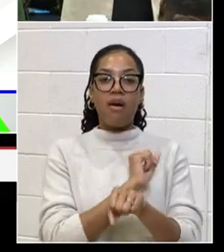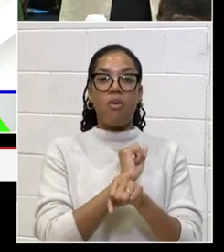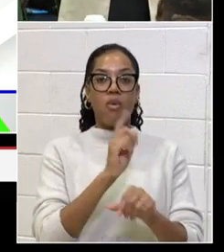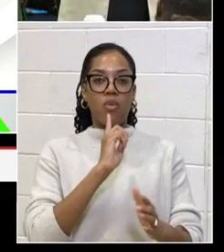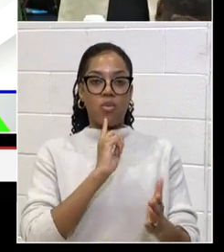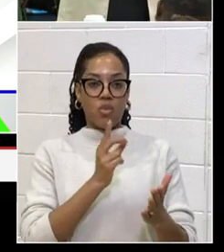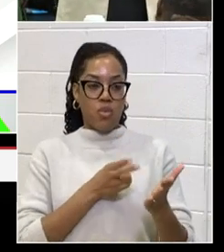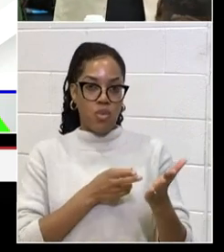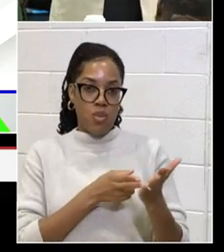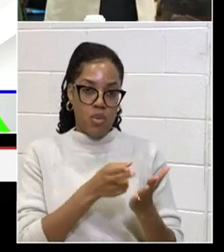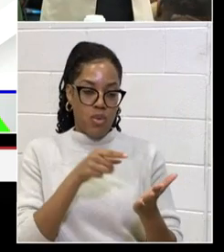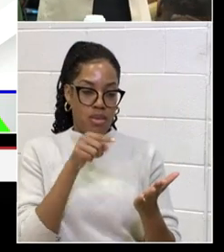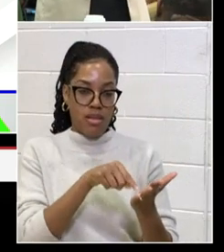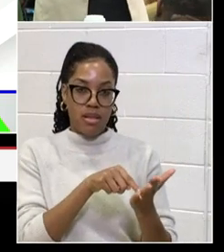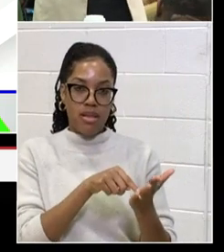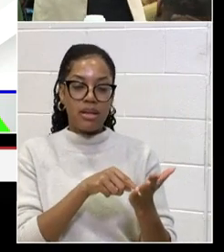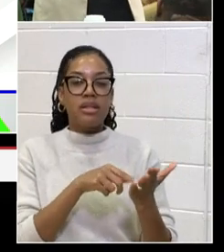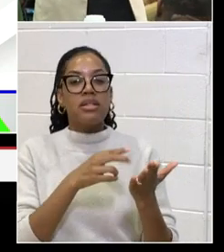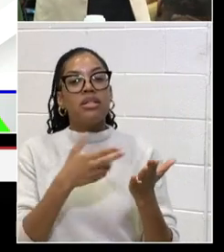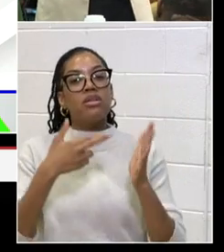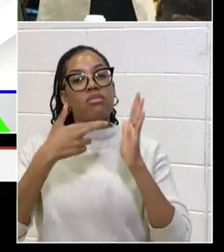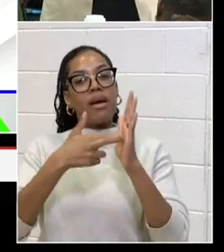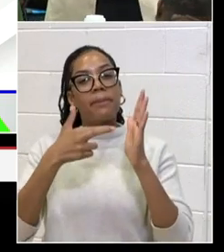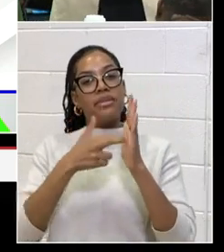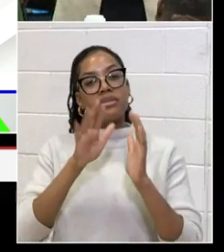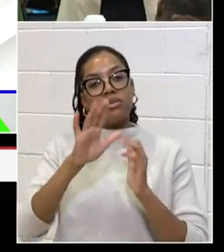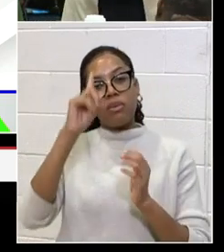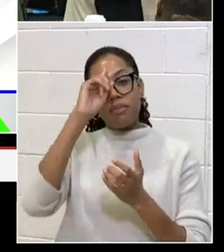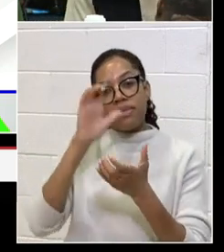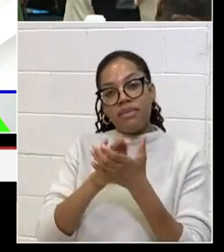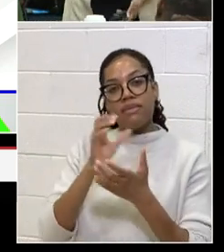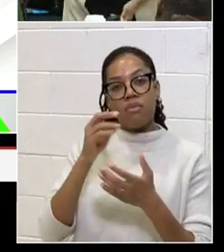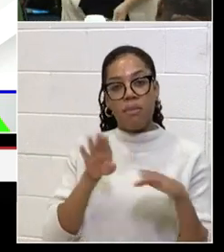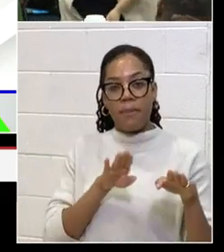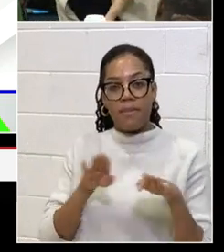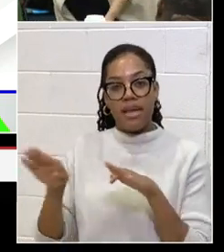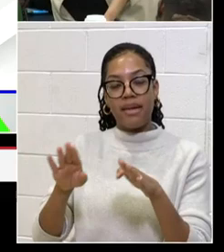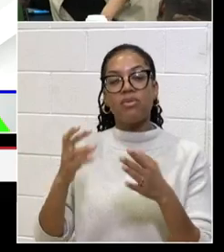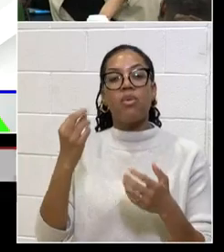foundation for a system or of belief or behavior or for a chain of reasoning.